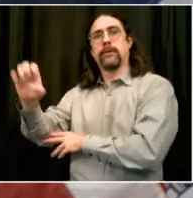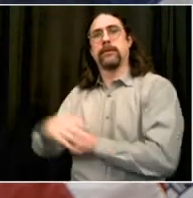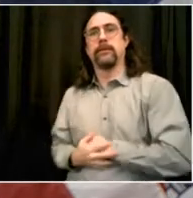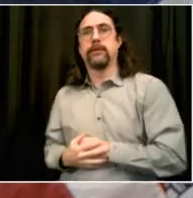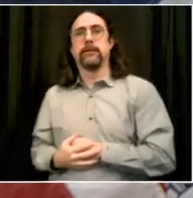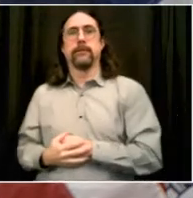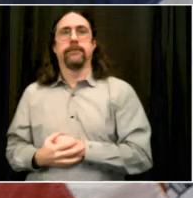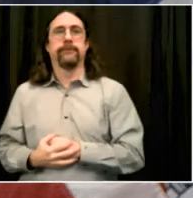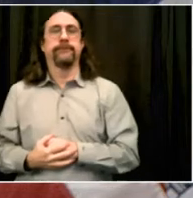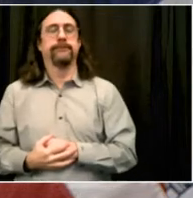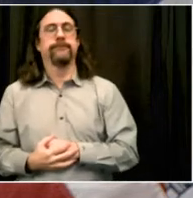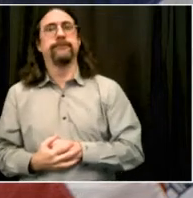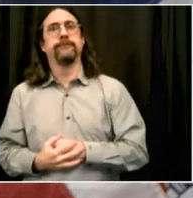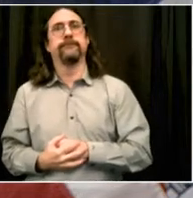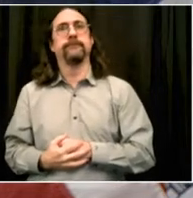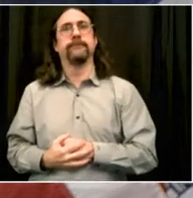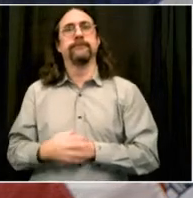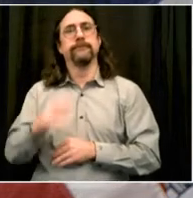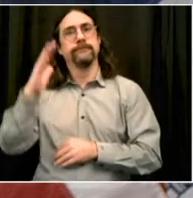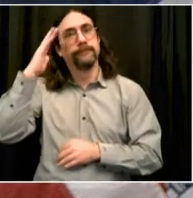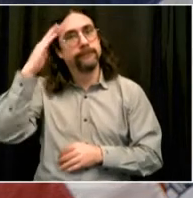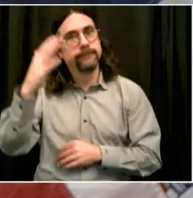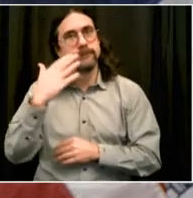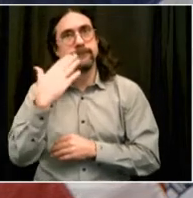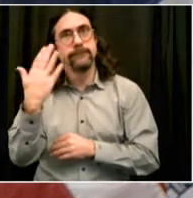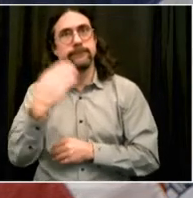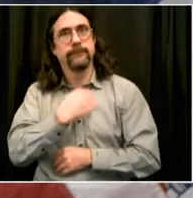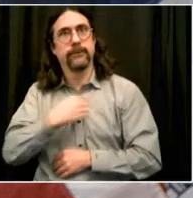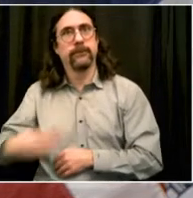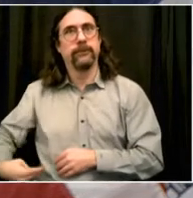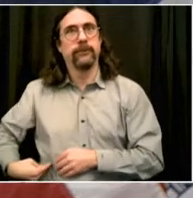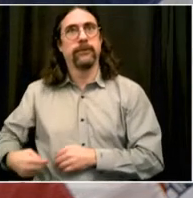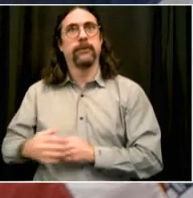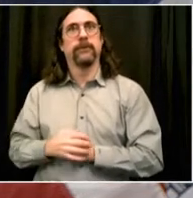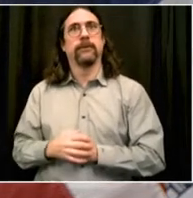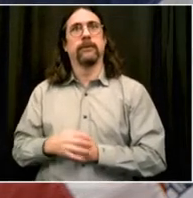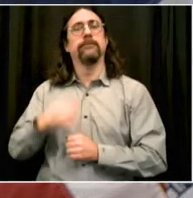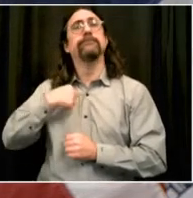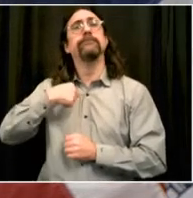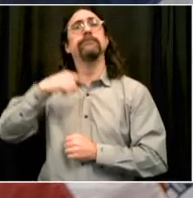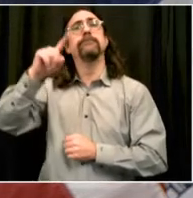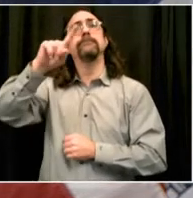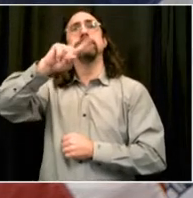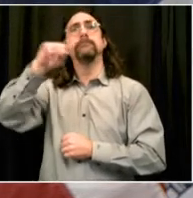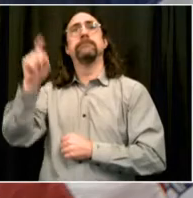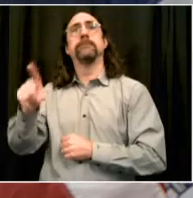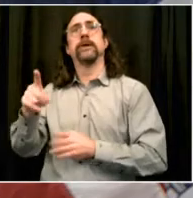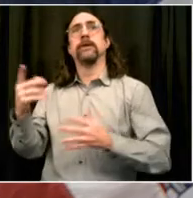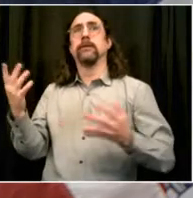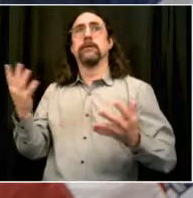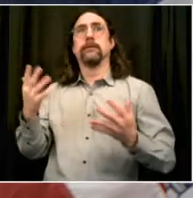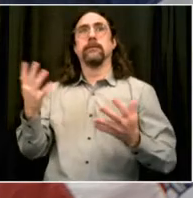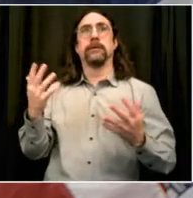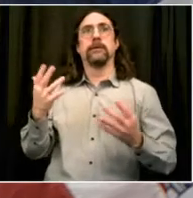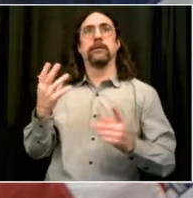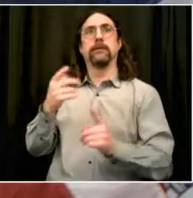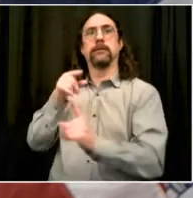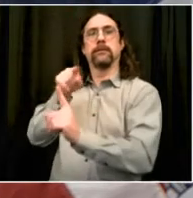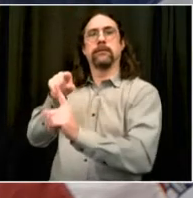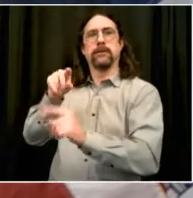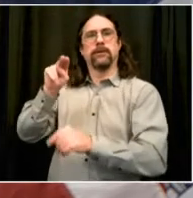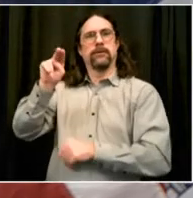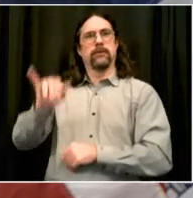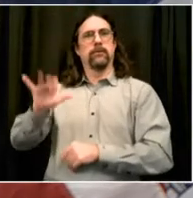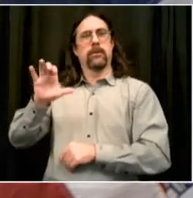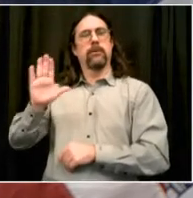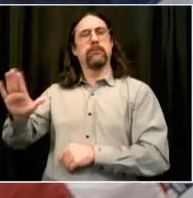you about just general city data as we look at our COVID-19 infection rates. Staten Island clearly with